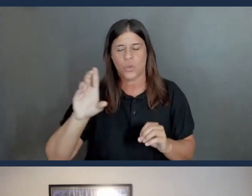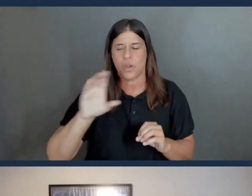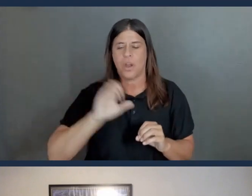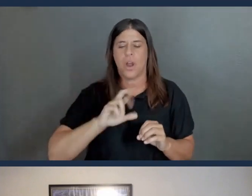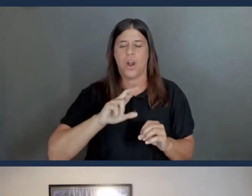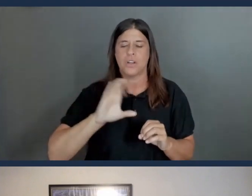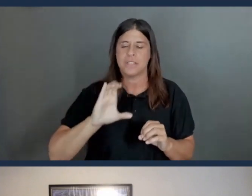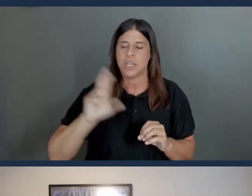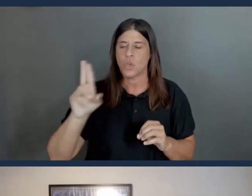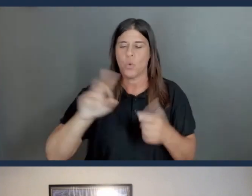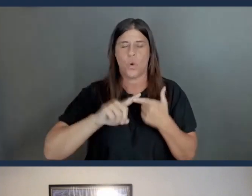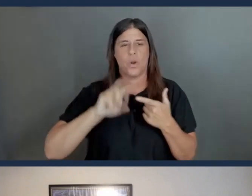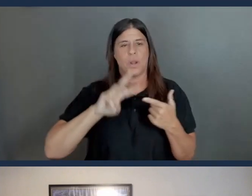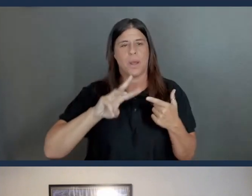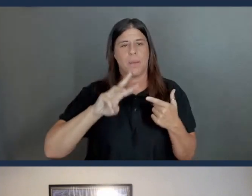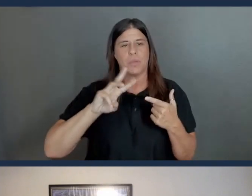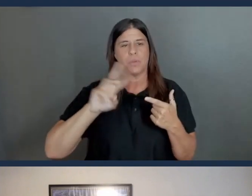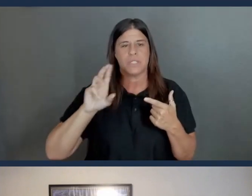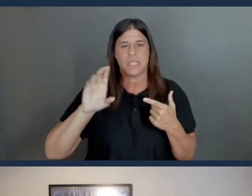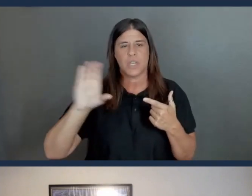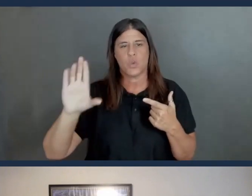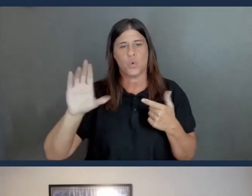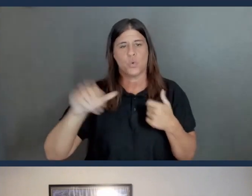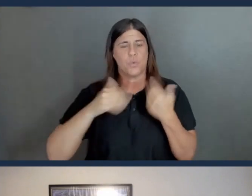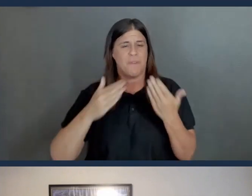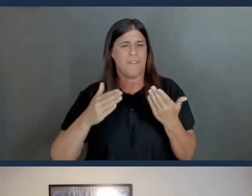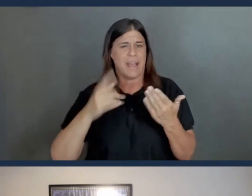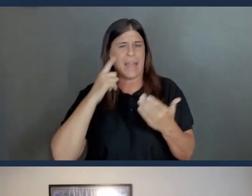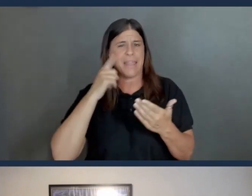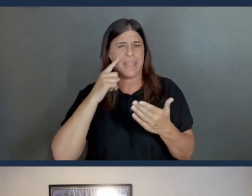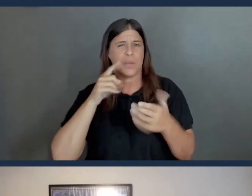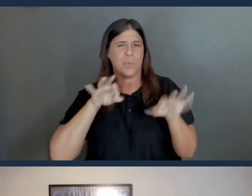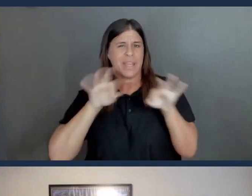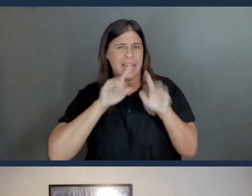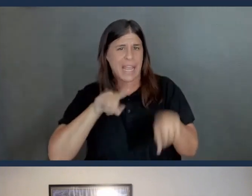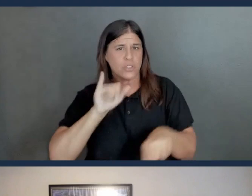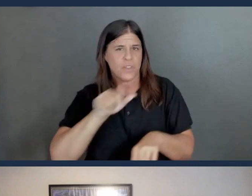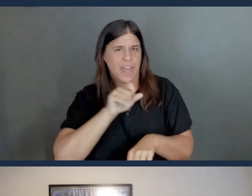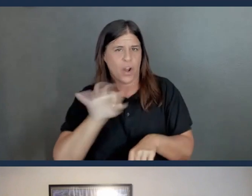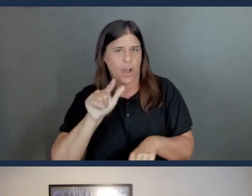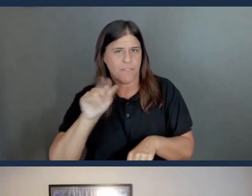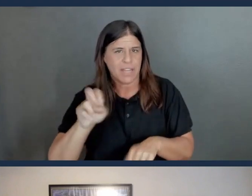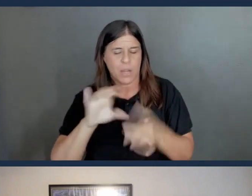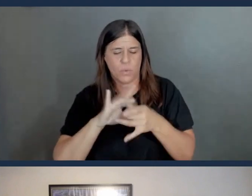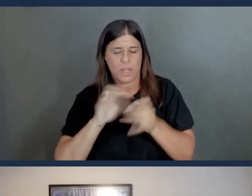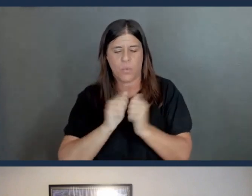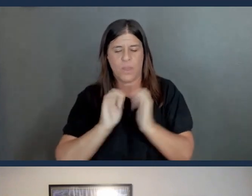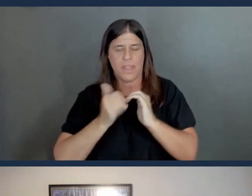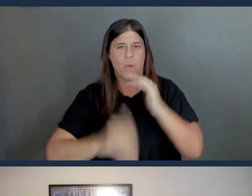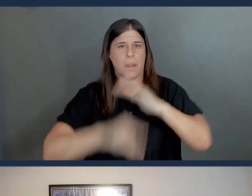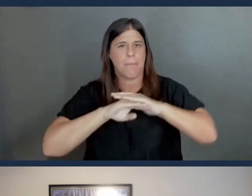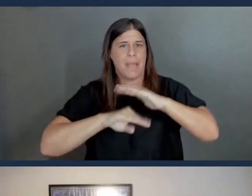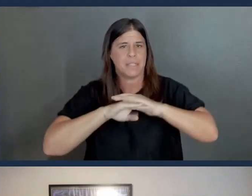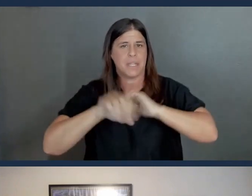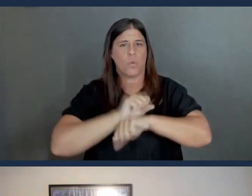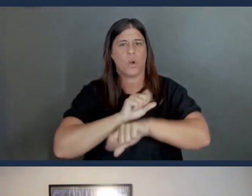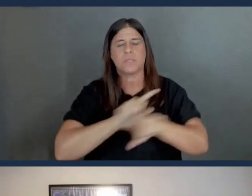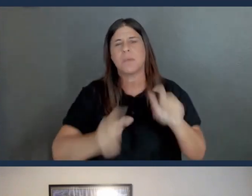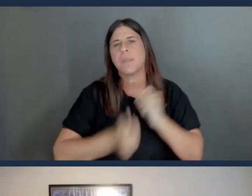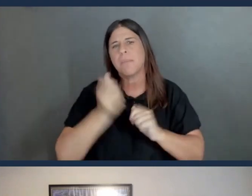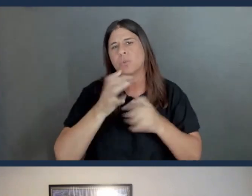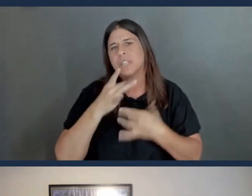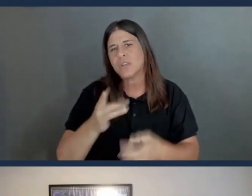to provide? I think we can address that offline as far as how capacity works. But the more interesting part of this question, I think,